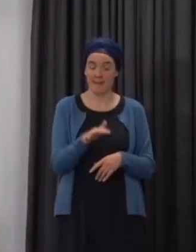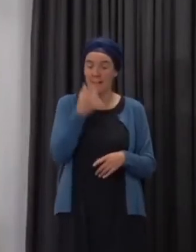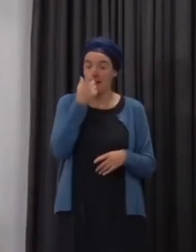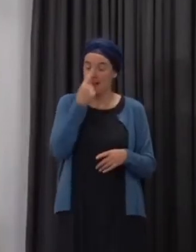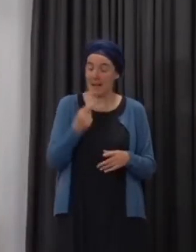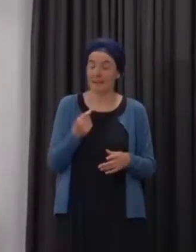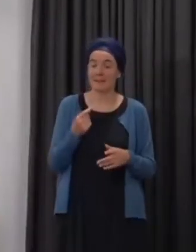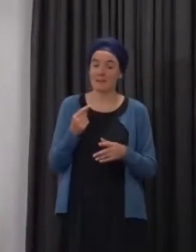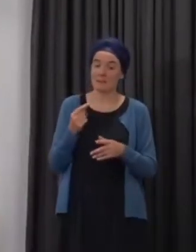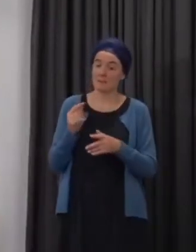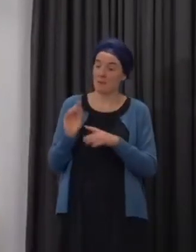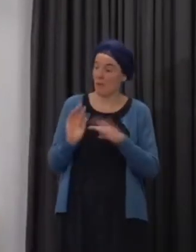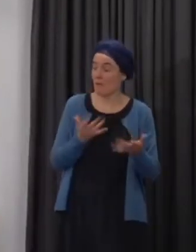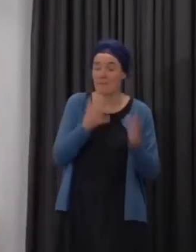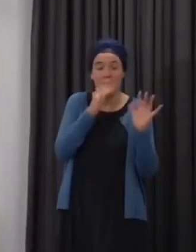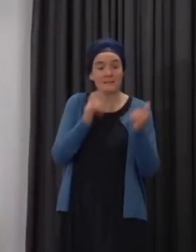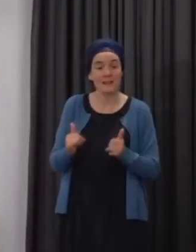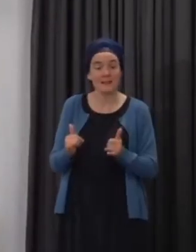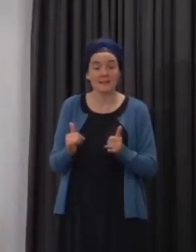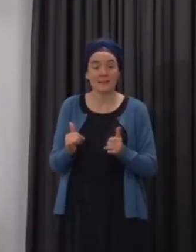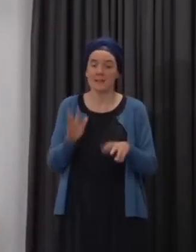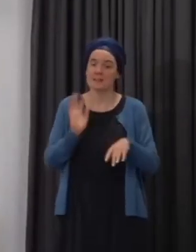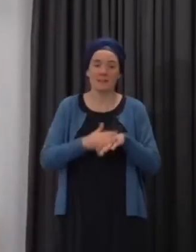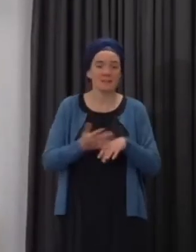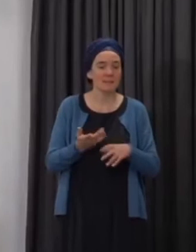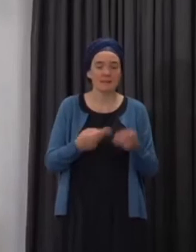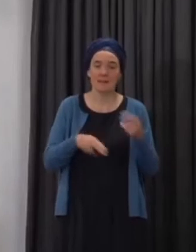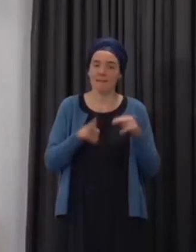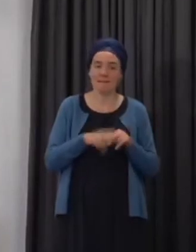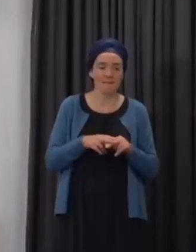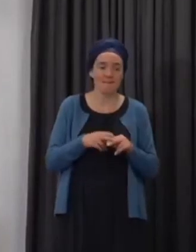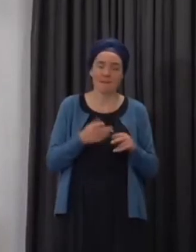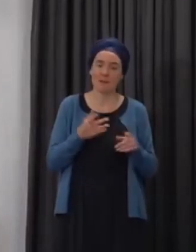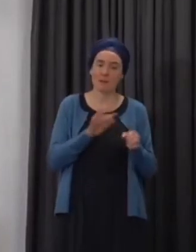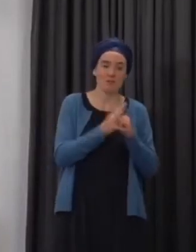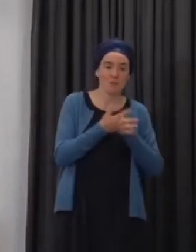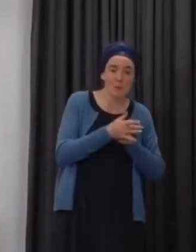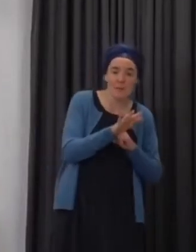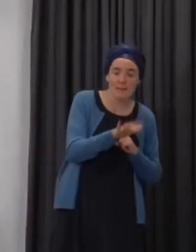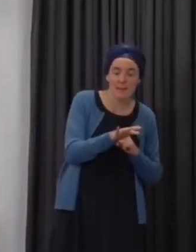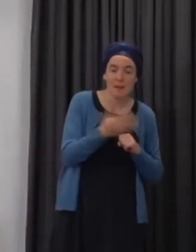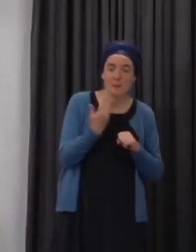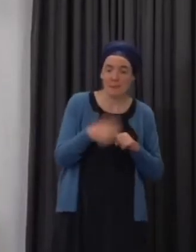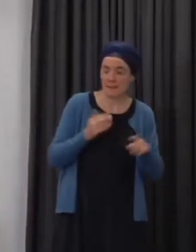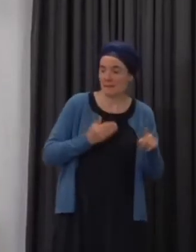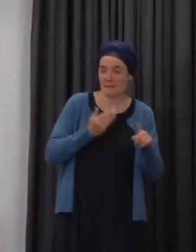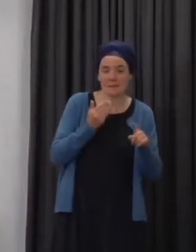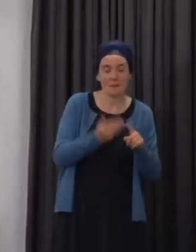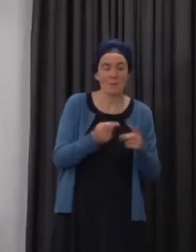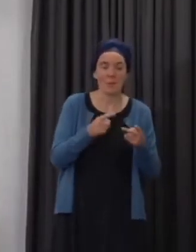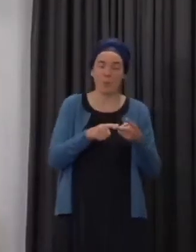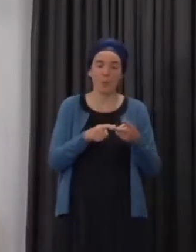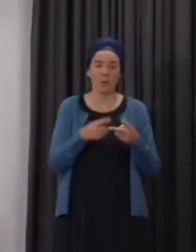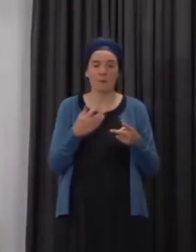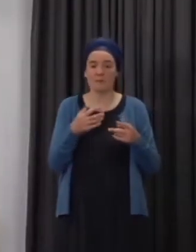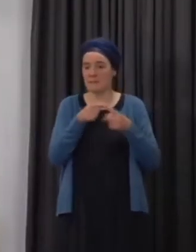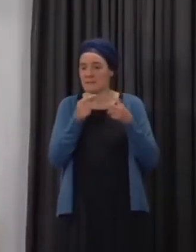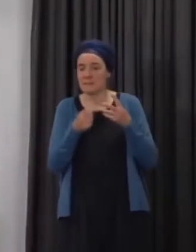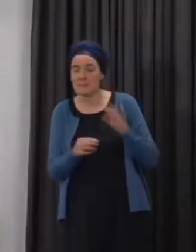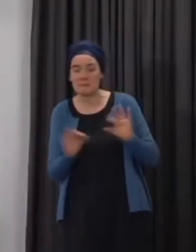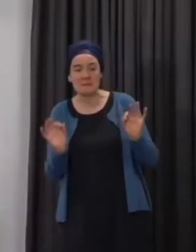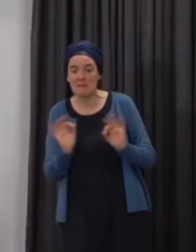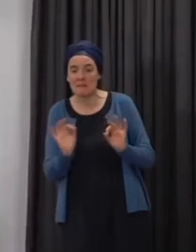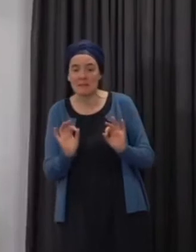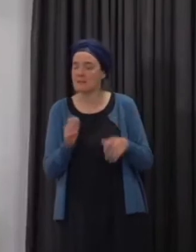all symptomatic and asymptomatic staff and residents, those are people who don't have symptoms, those people who have never tested